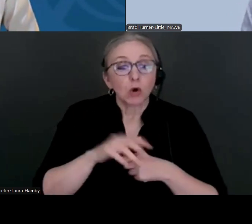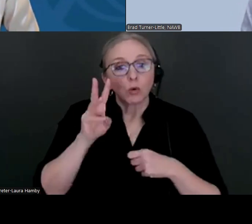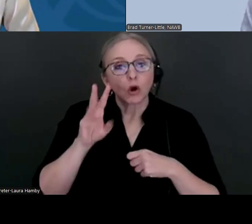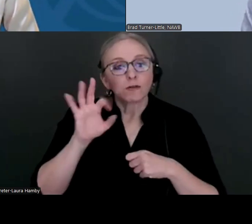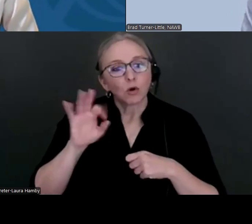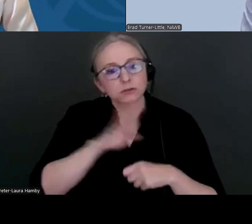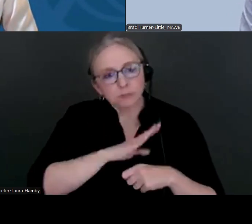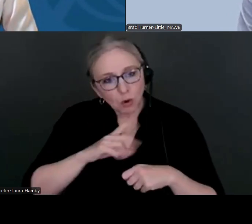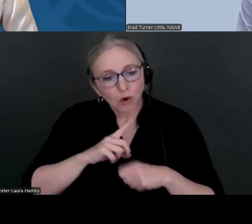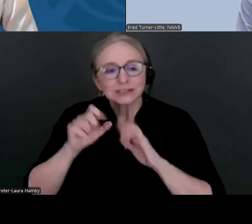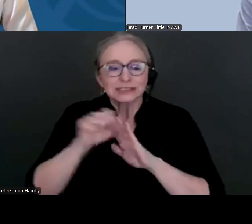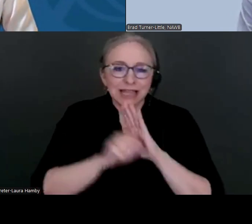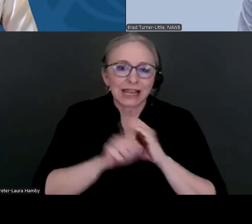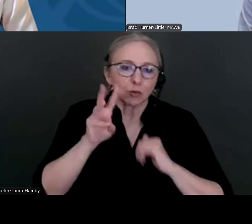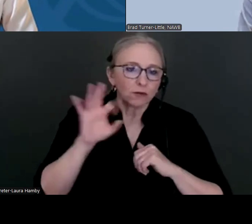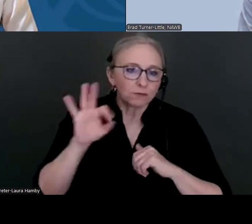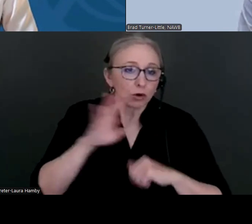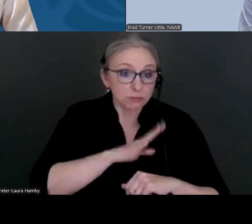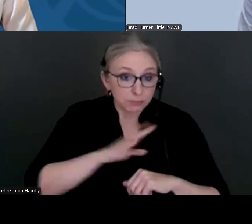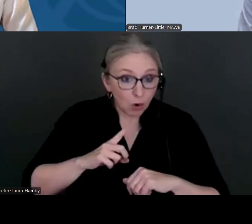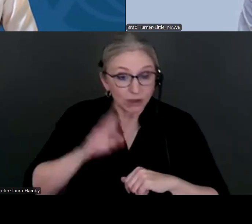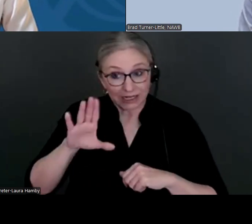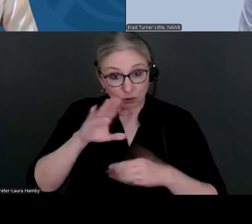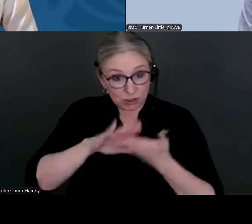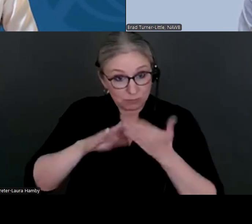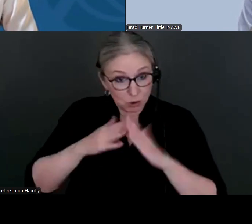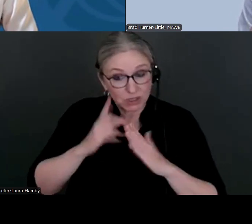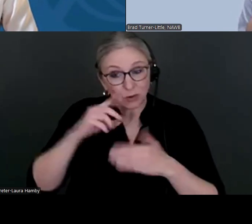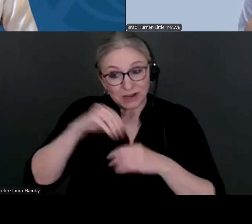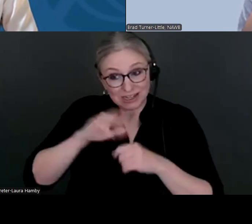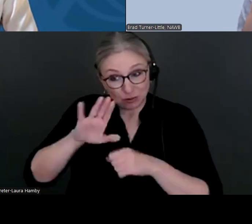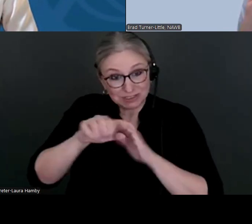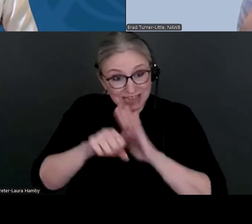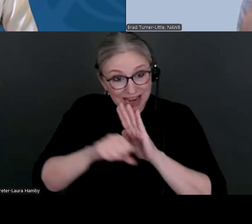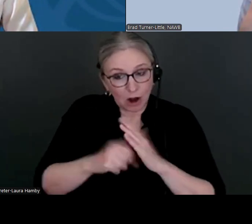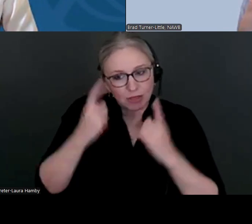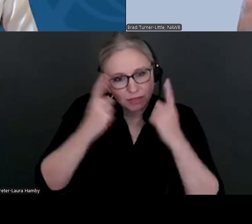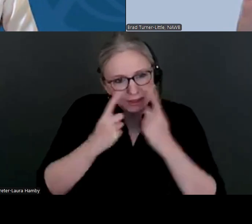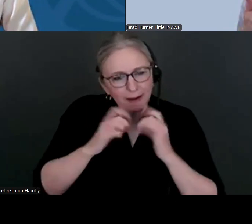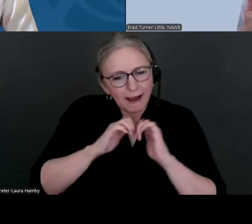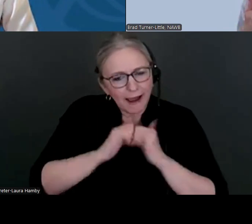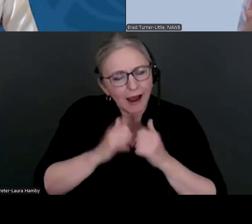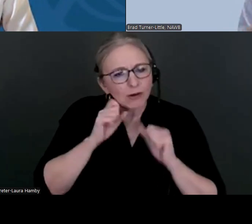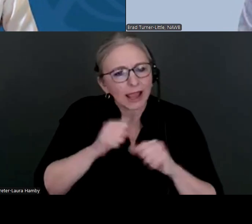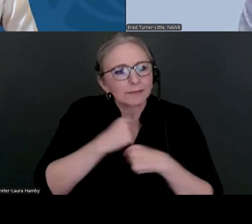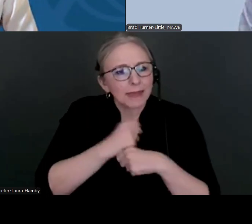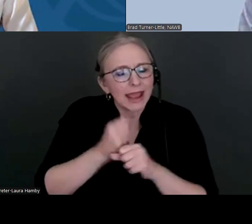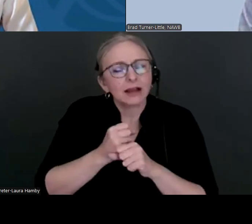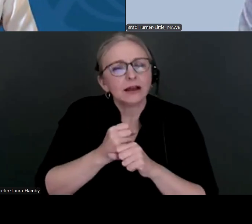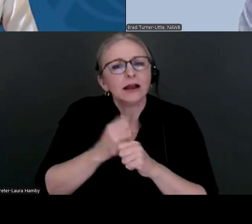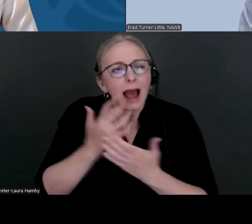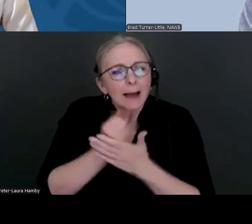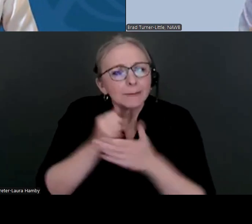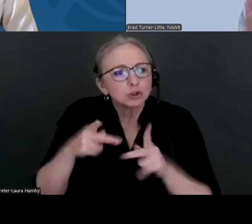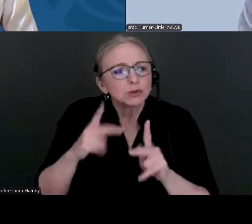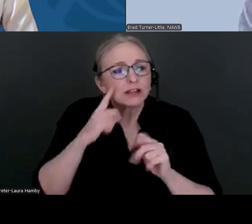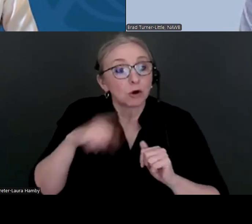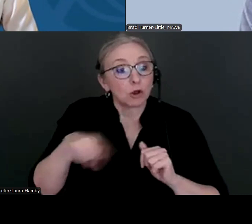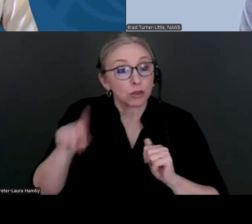state workforce board, in your communities or in your states are thinking about how to create pathways for those